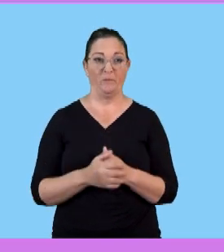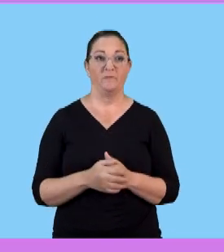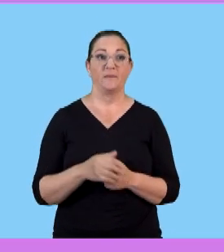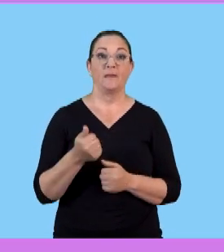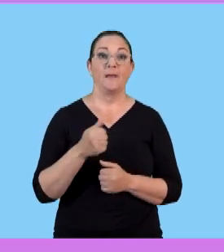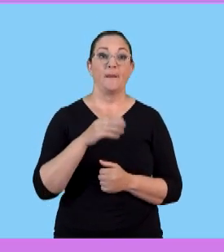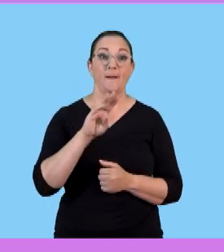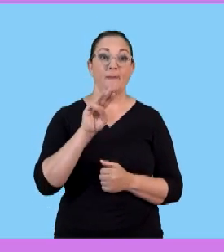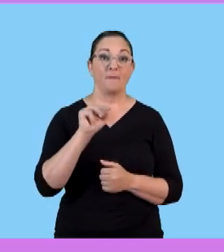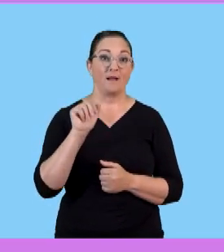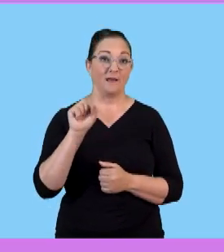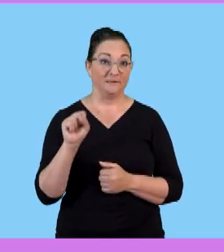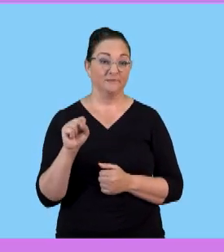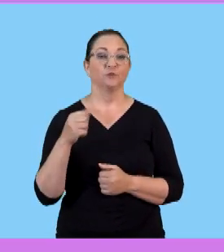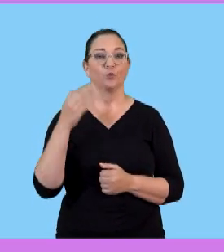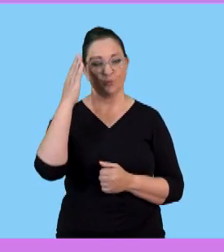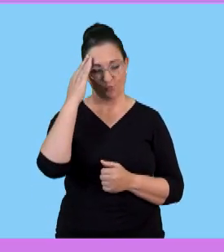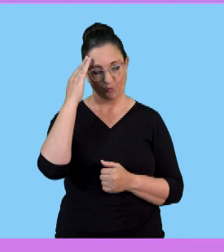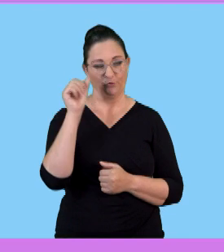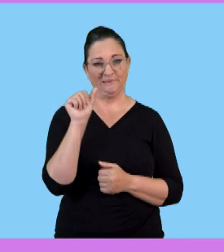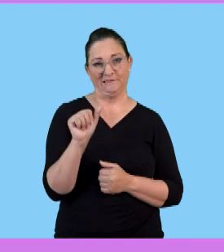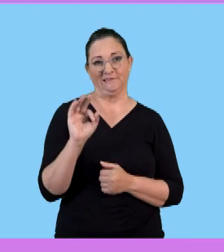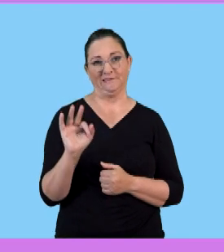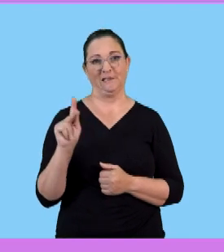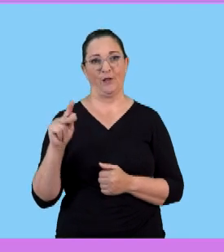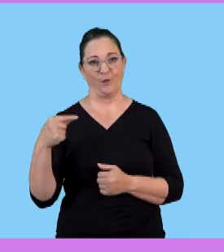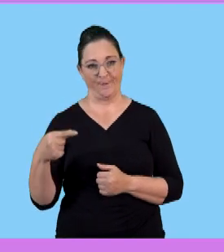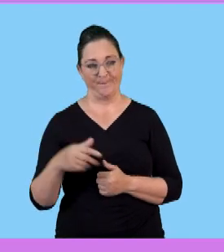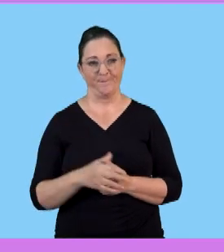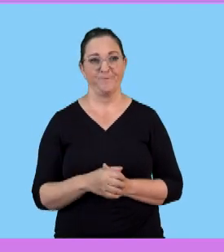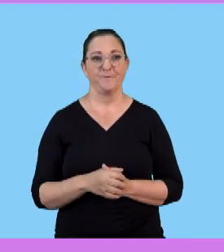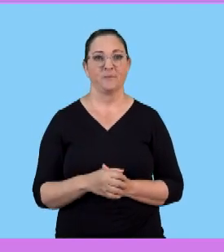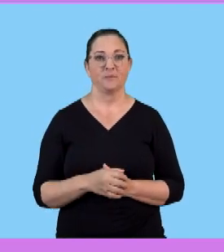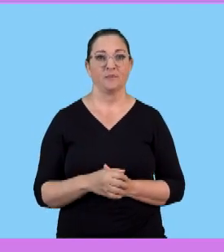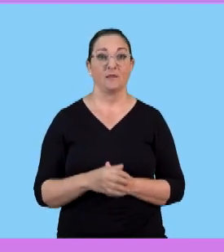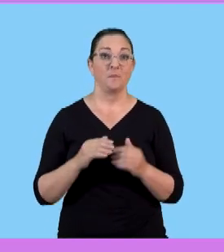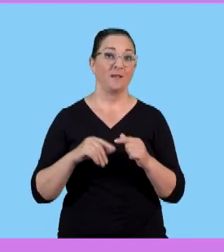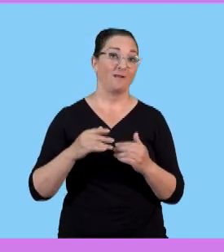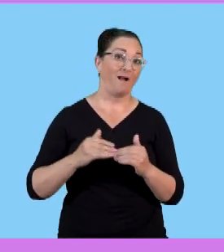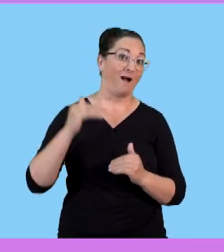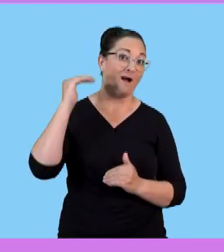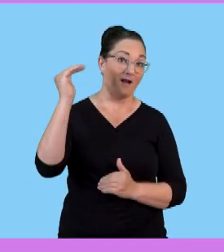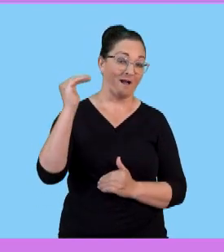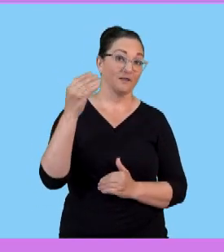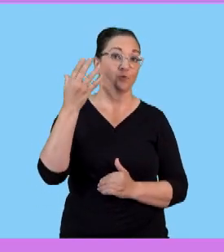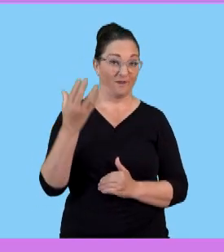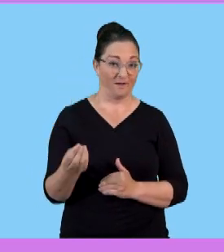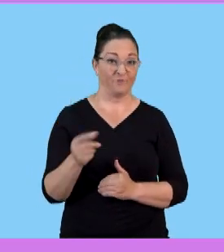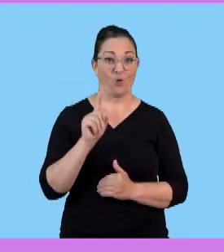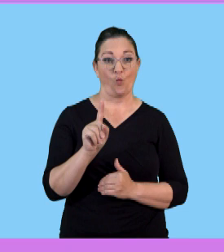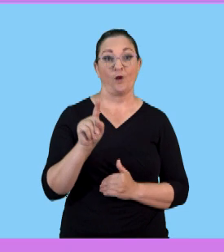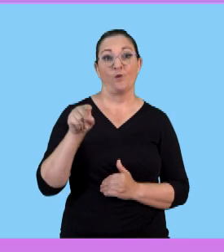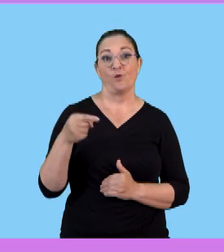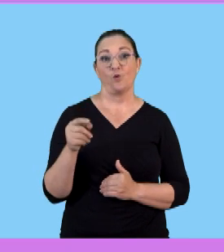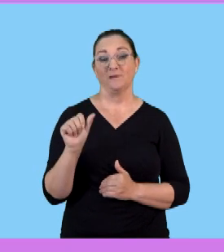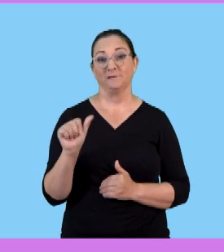okay, I see that his mass is 63 kilograms, right? His height is indicated